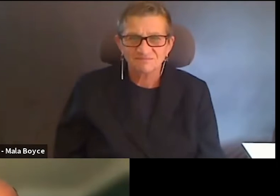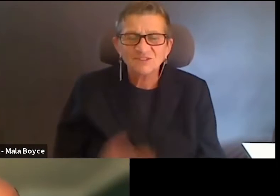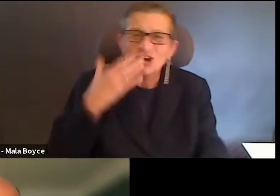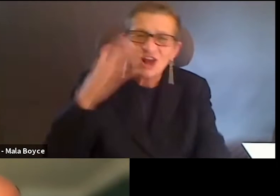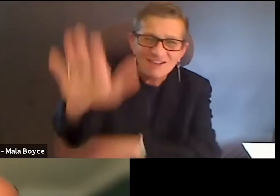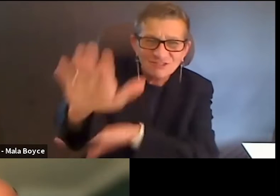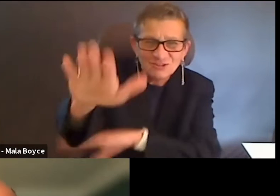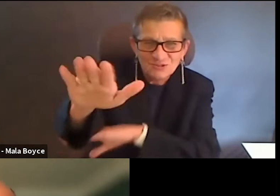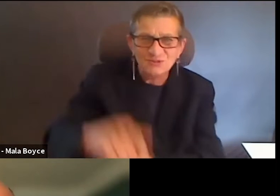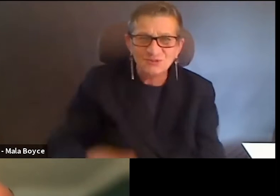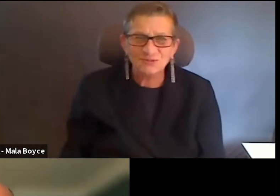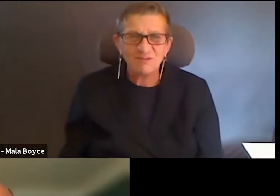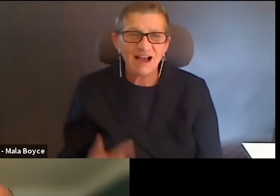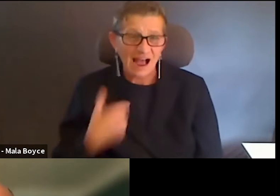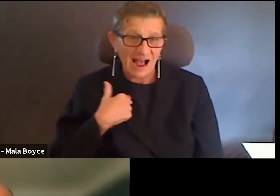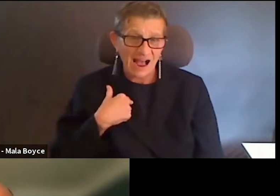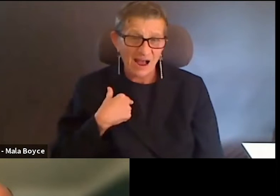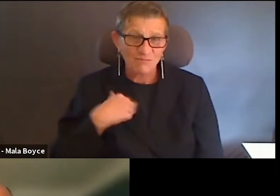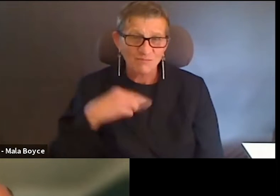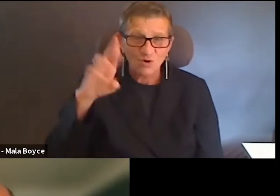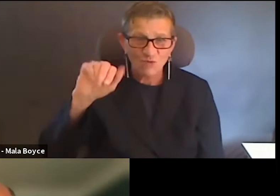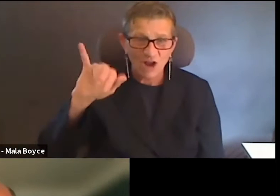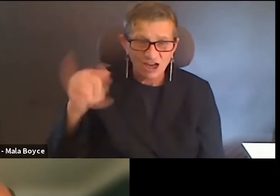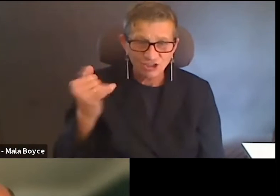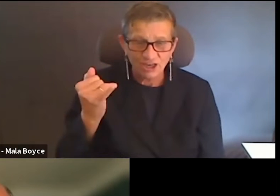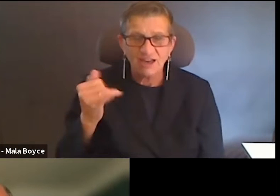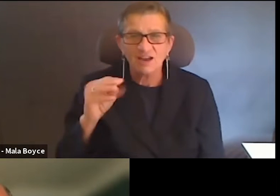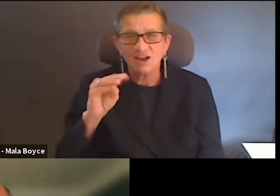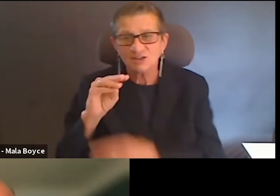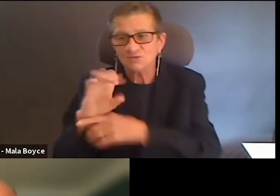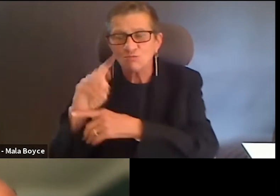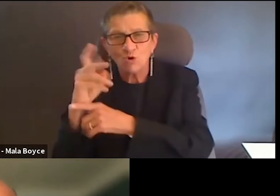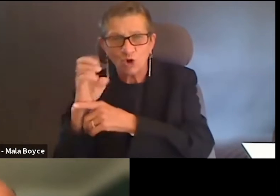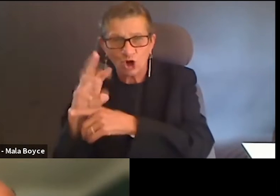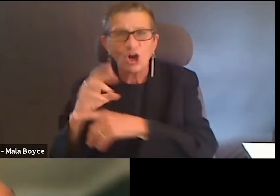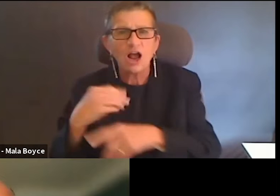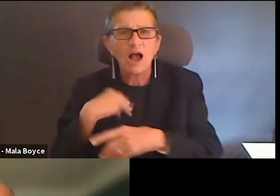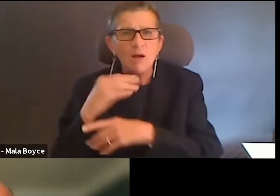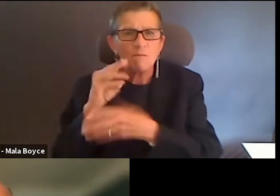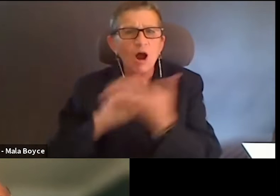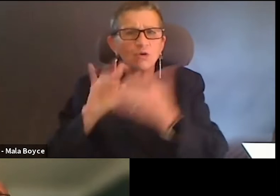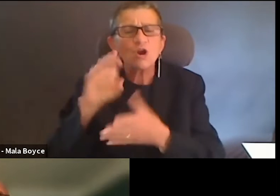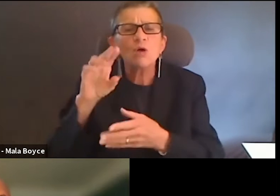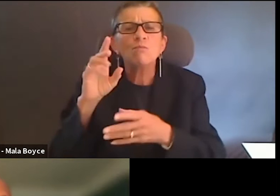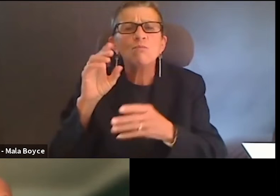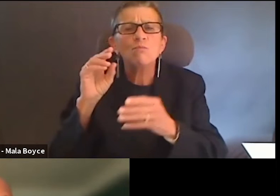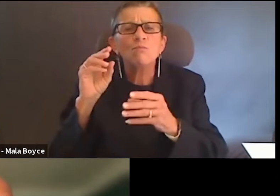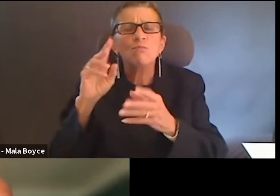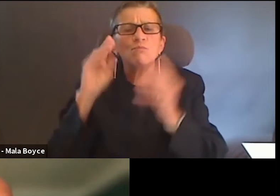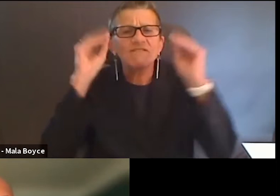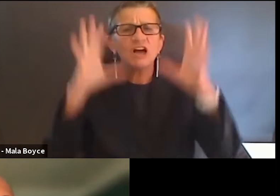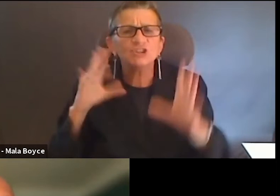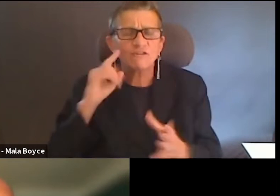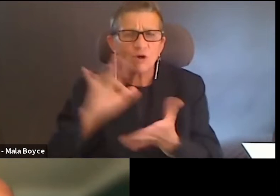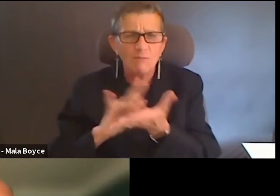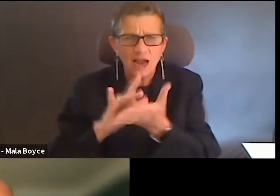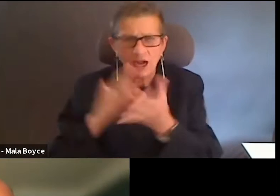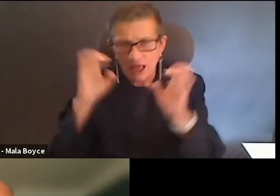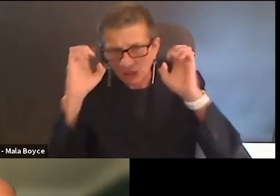Good afternoon. I am Rajesh Mangrulkar, and I'm the Marguerite S. Roll Professor of Medical Education and the